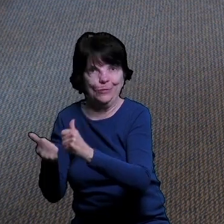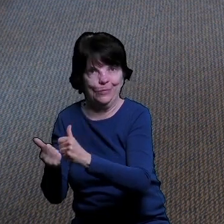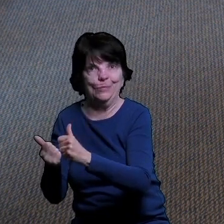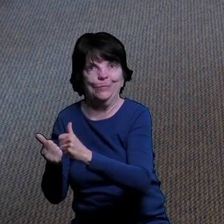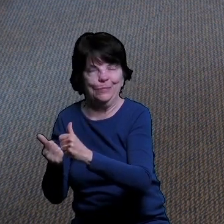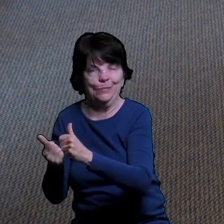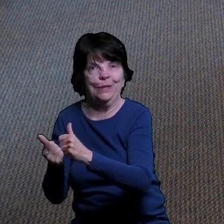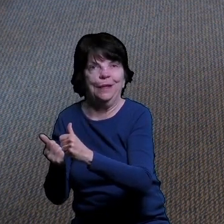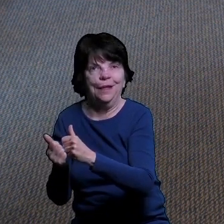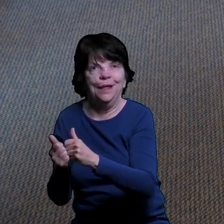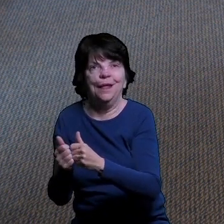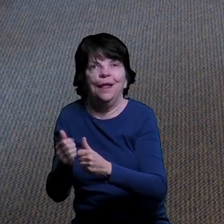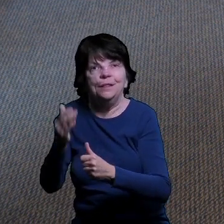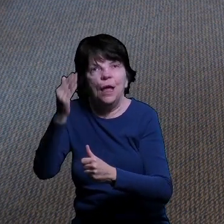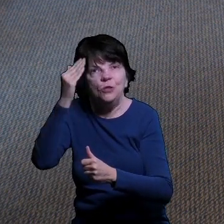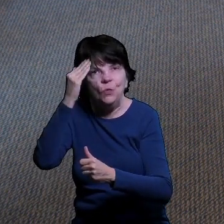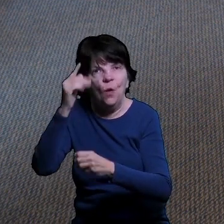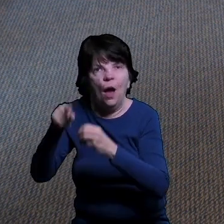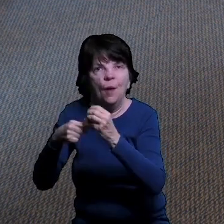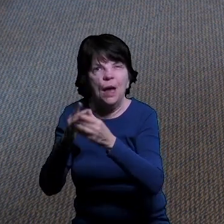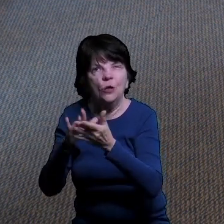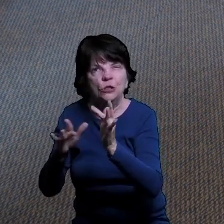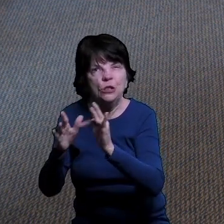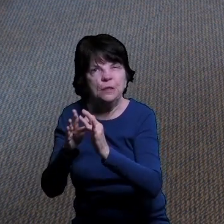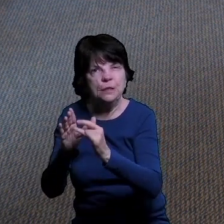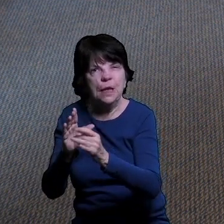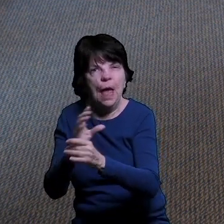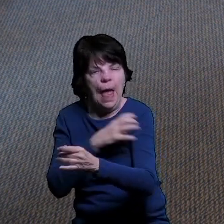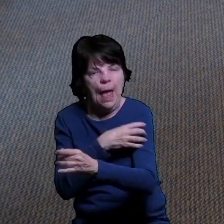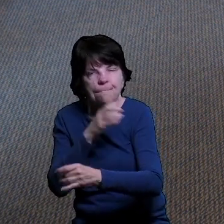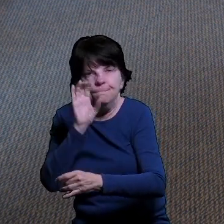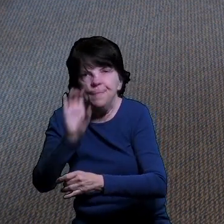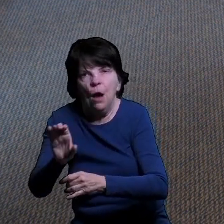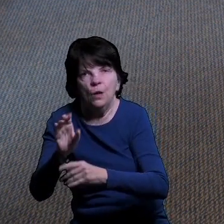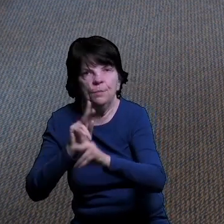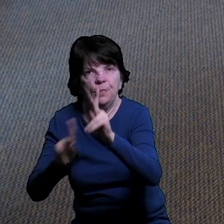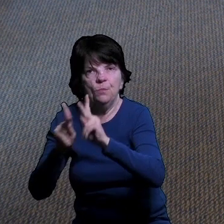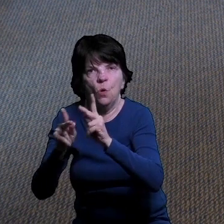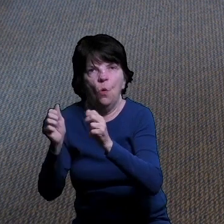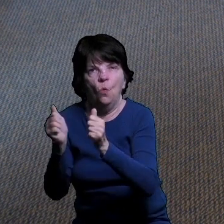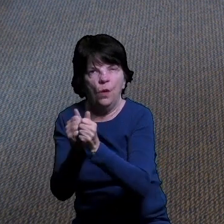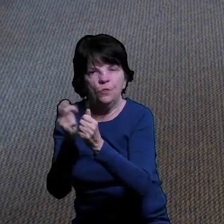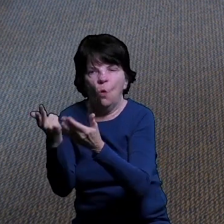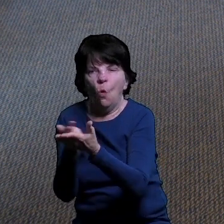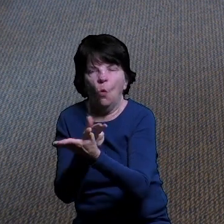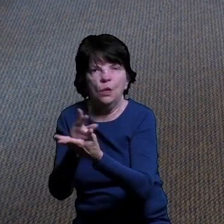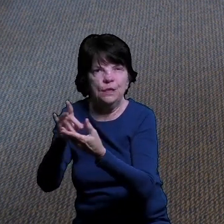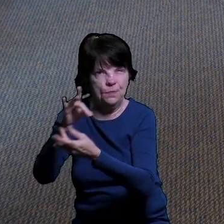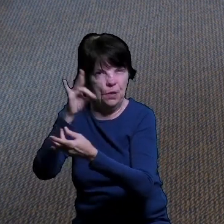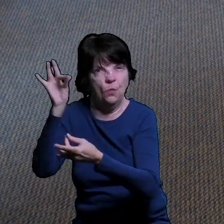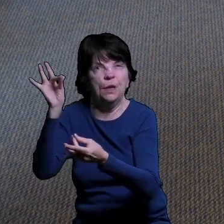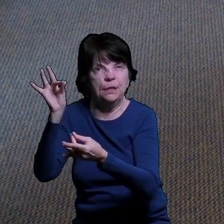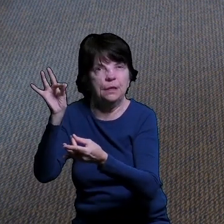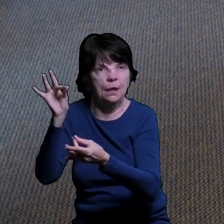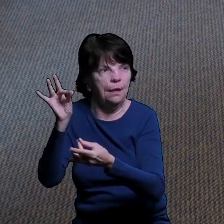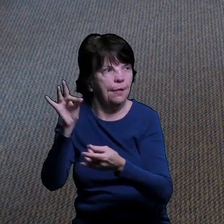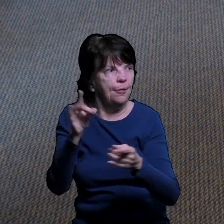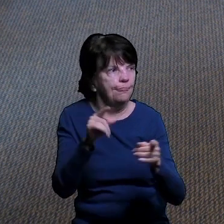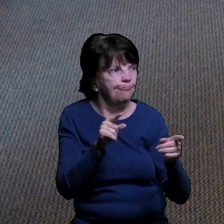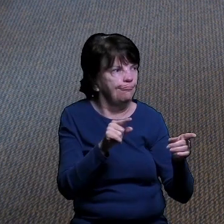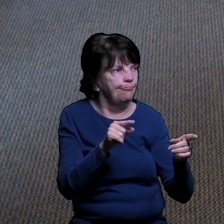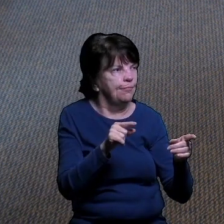They knew of the Holy Spirit empowering people in a way that was beyond what Apollos was aware